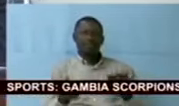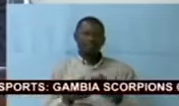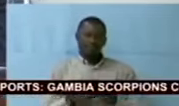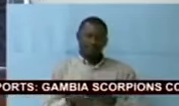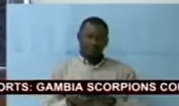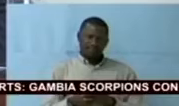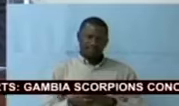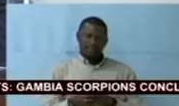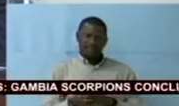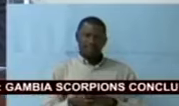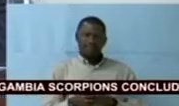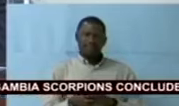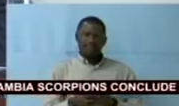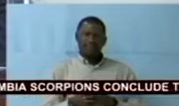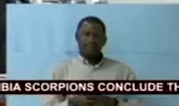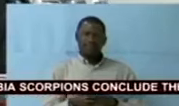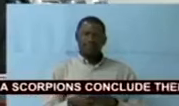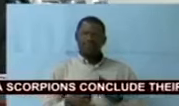what objective?